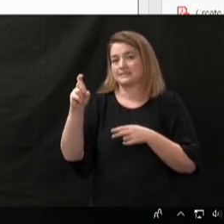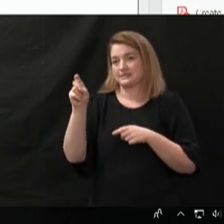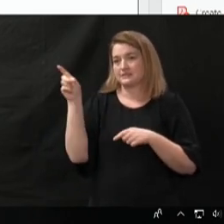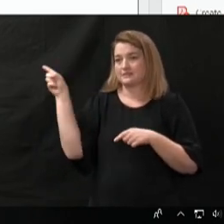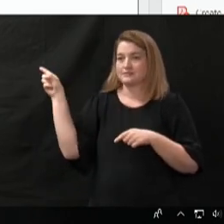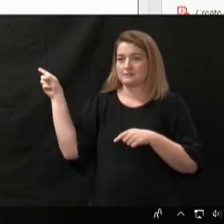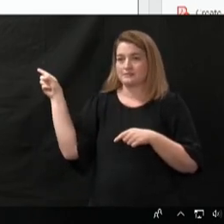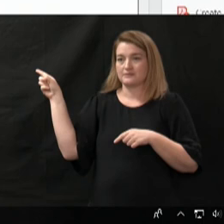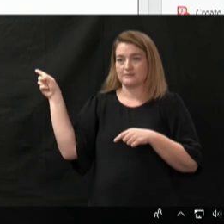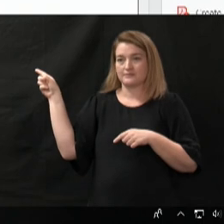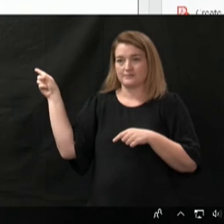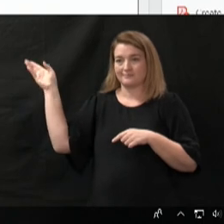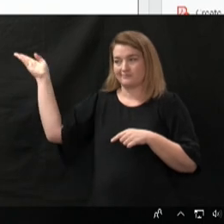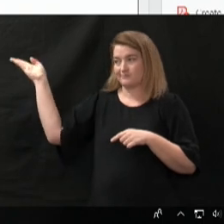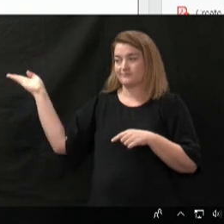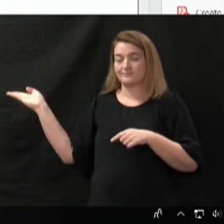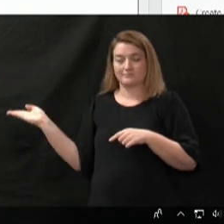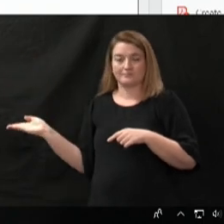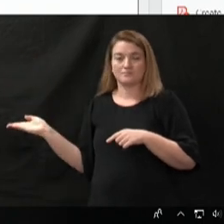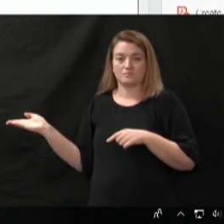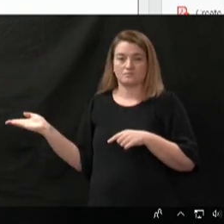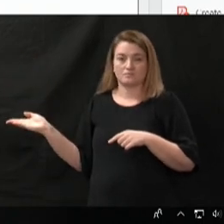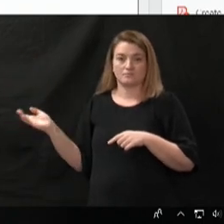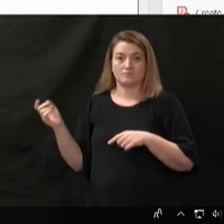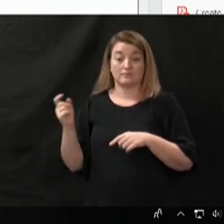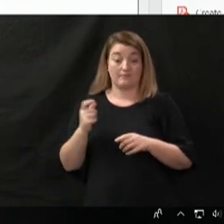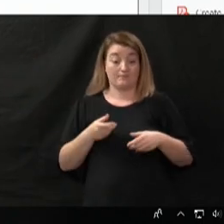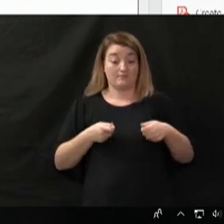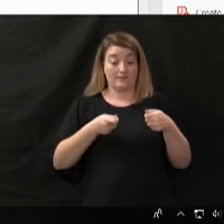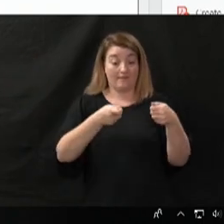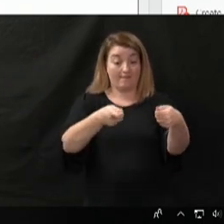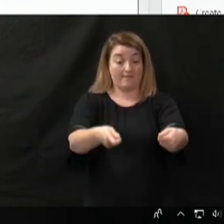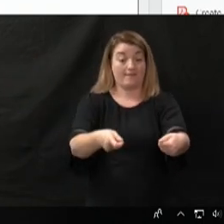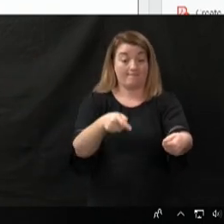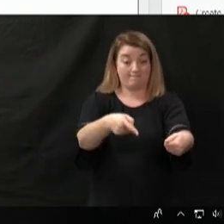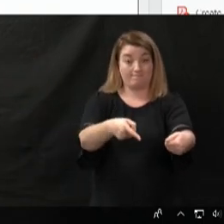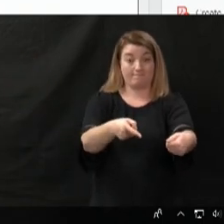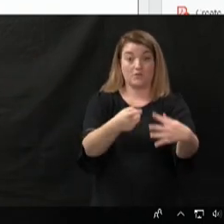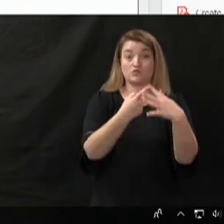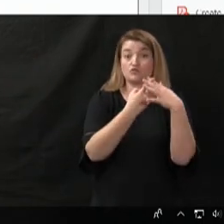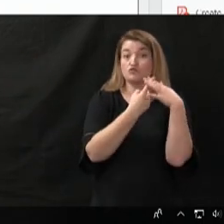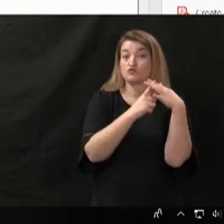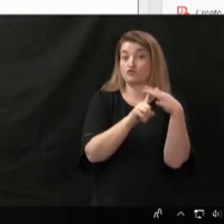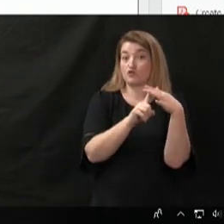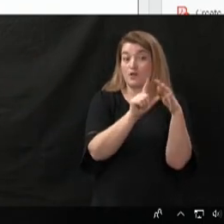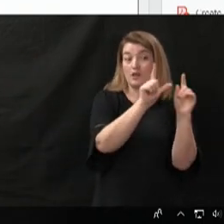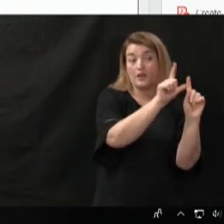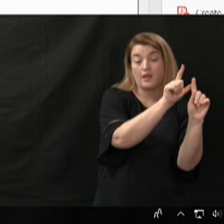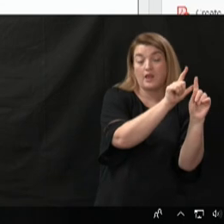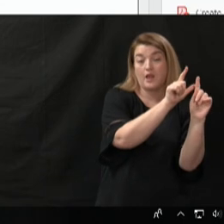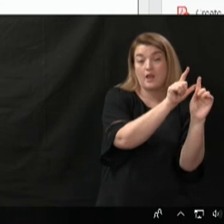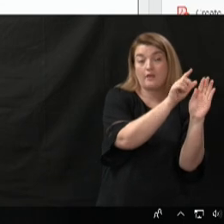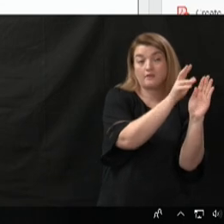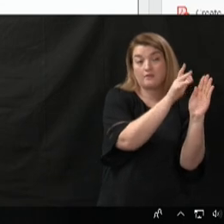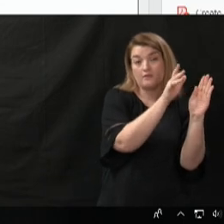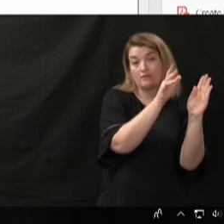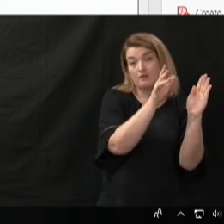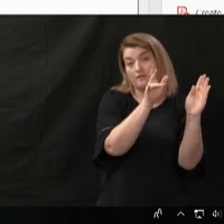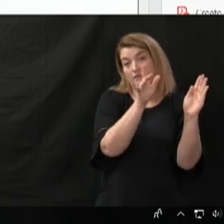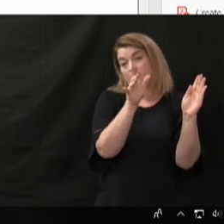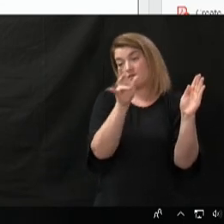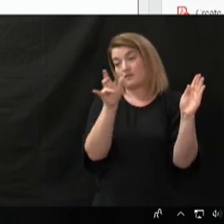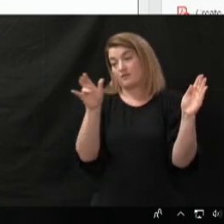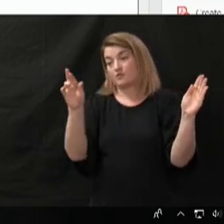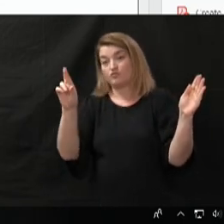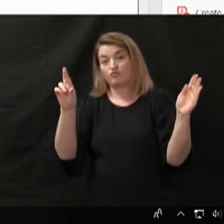it is, I would give that to the kids and say, you have to start from the left and go through to the right and see